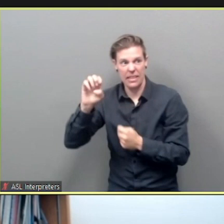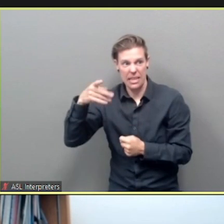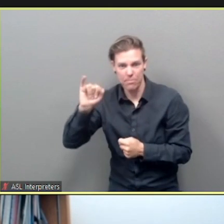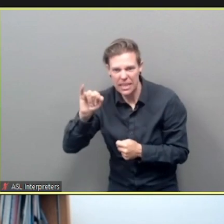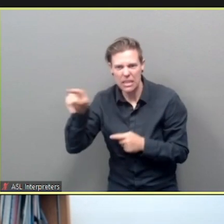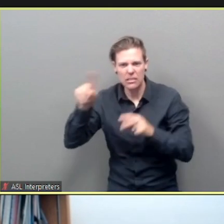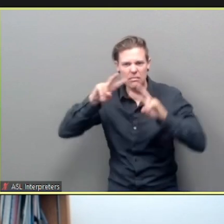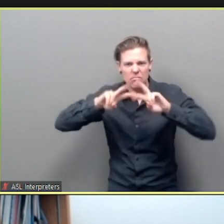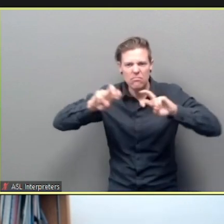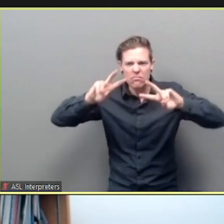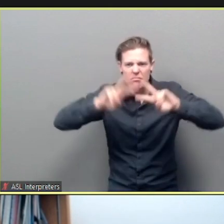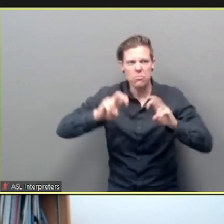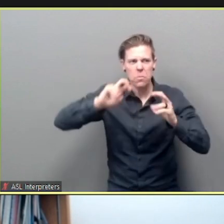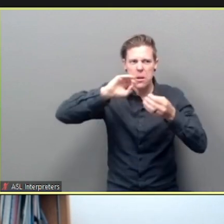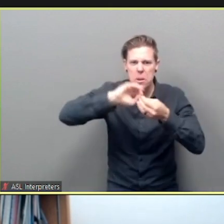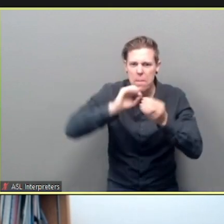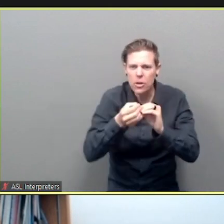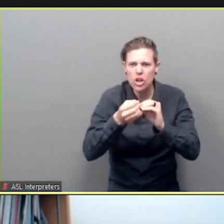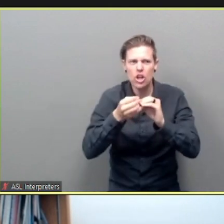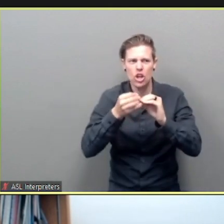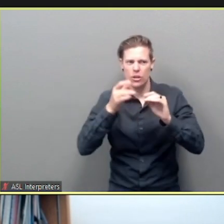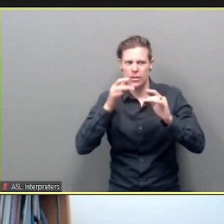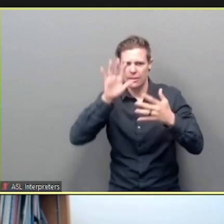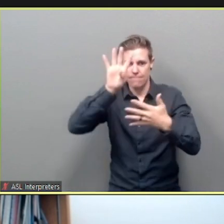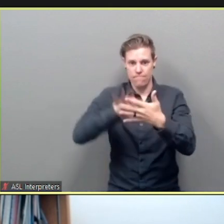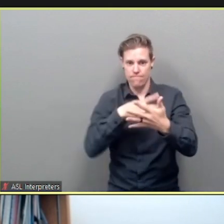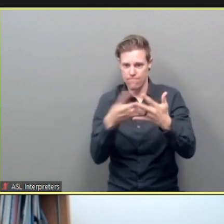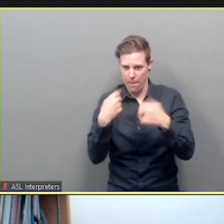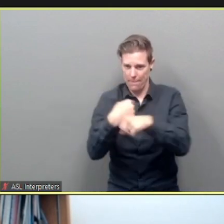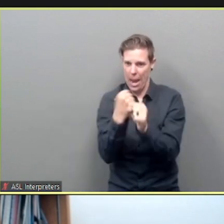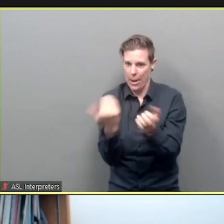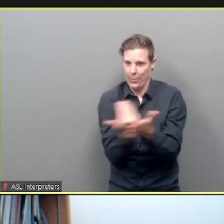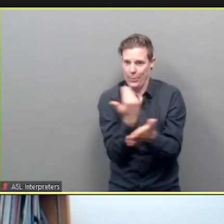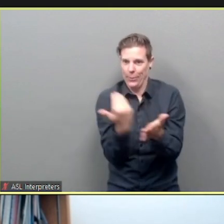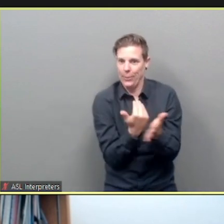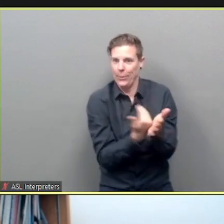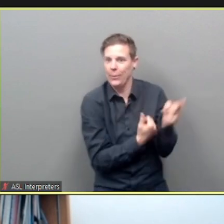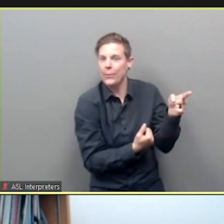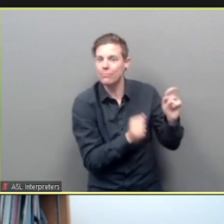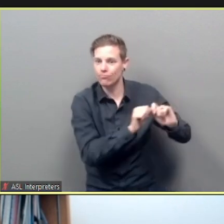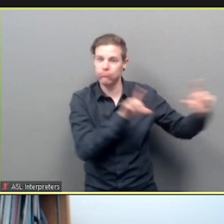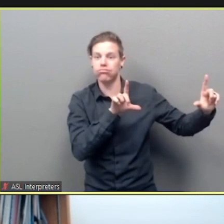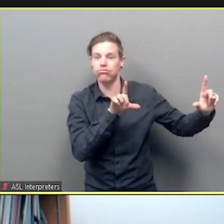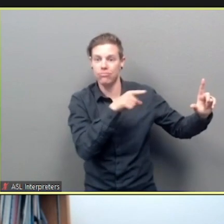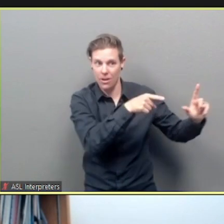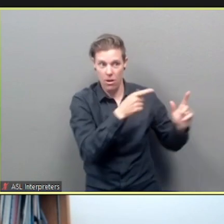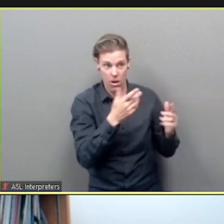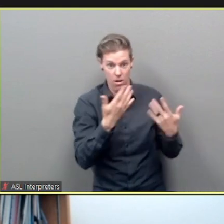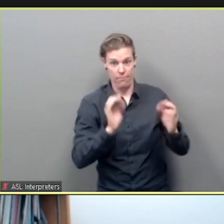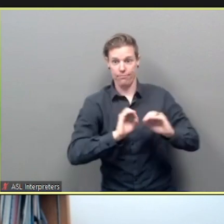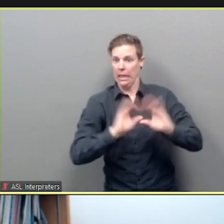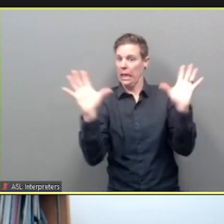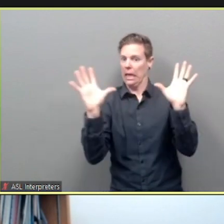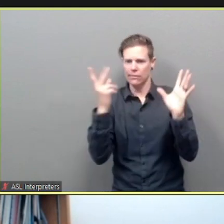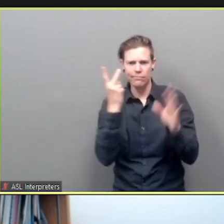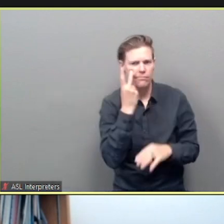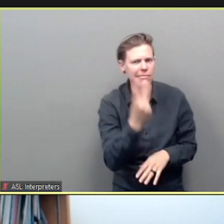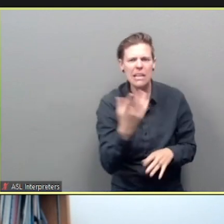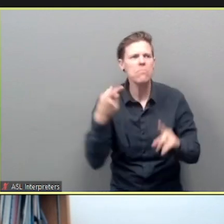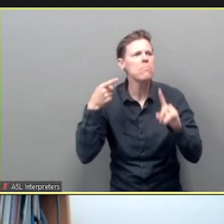produces this nice graph that you see. The take-home message is, Delta continues to be the